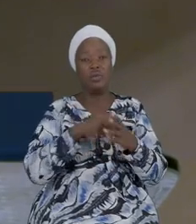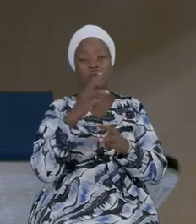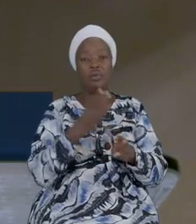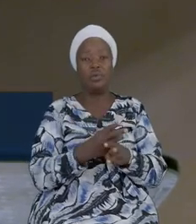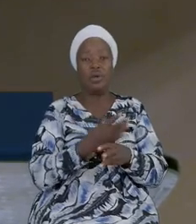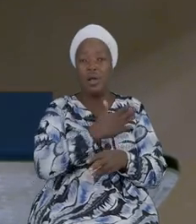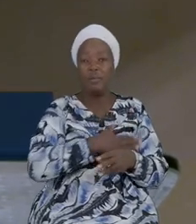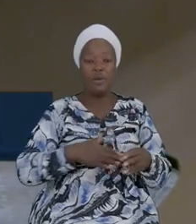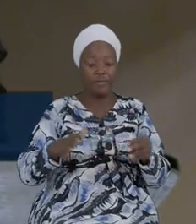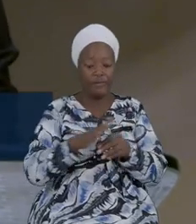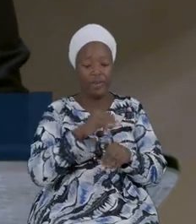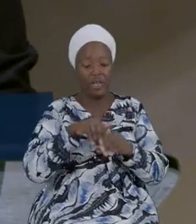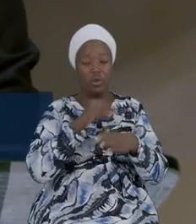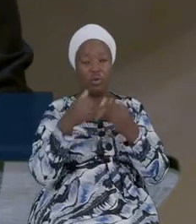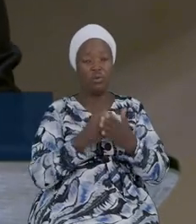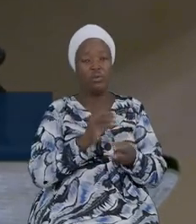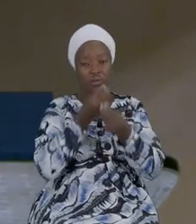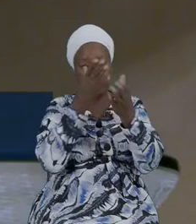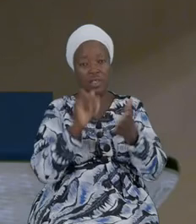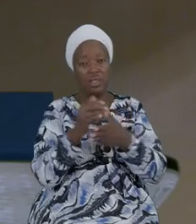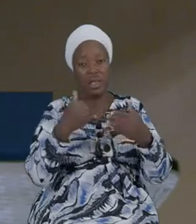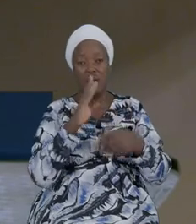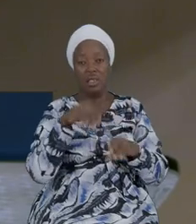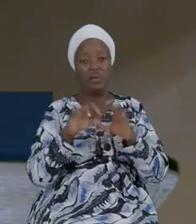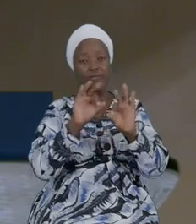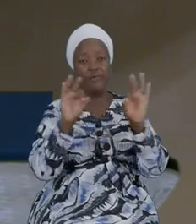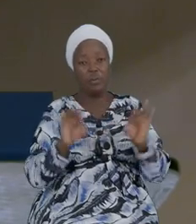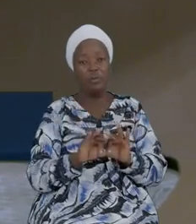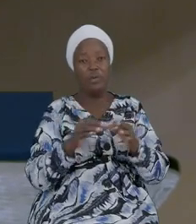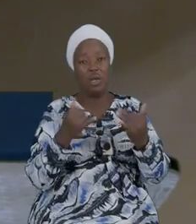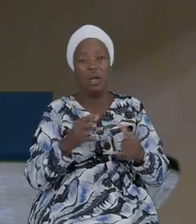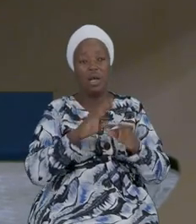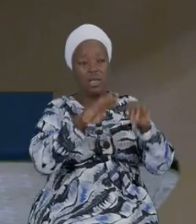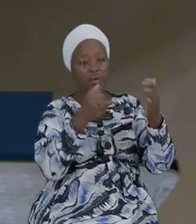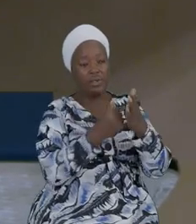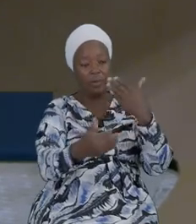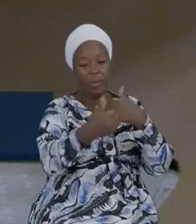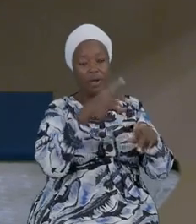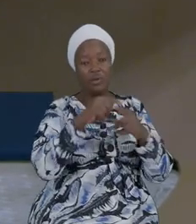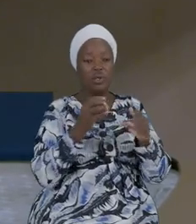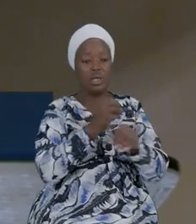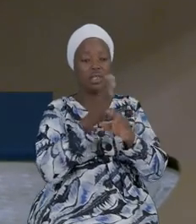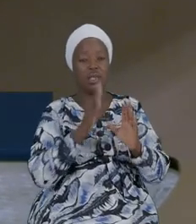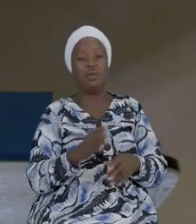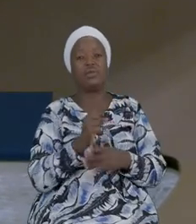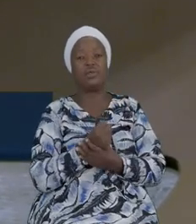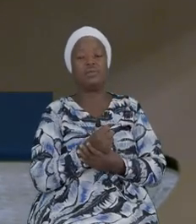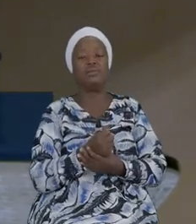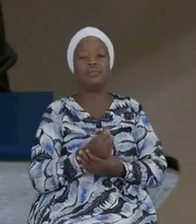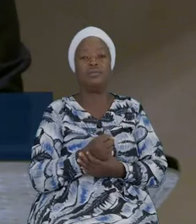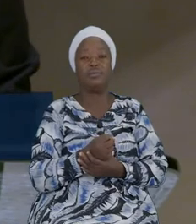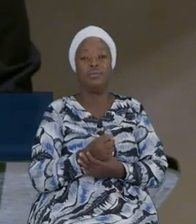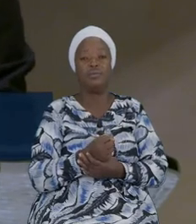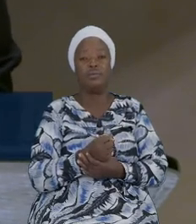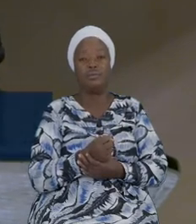please fill in all the information that you're supposed to fill in and hand it, the slips back to our follow-up